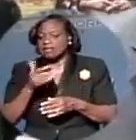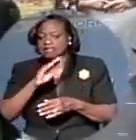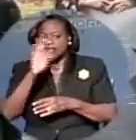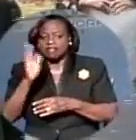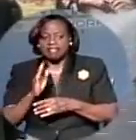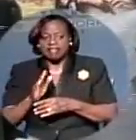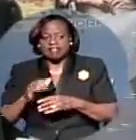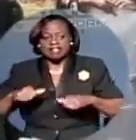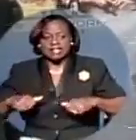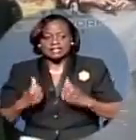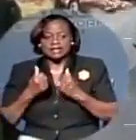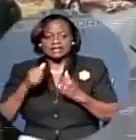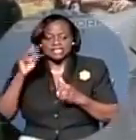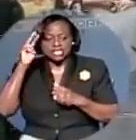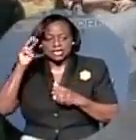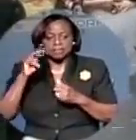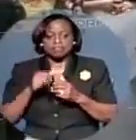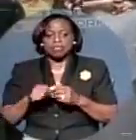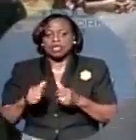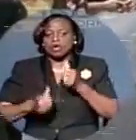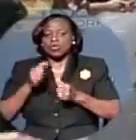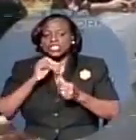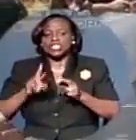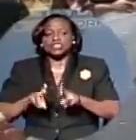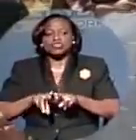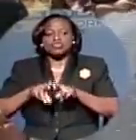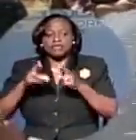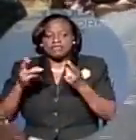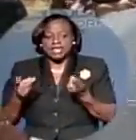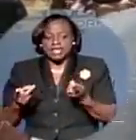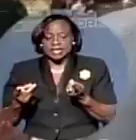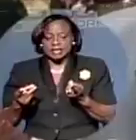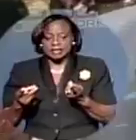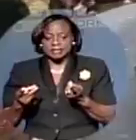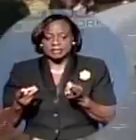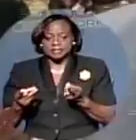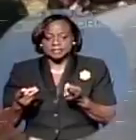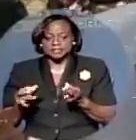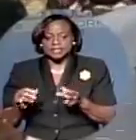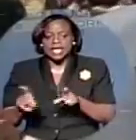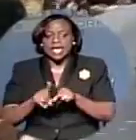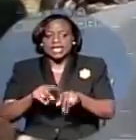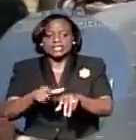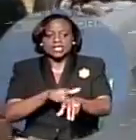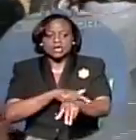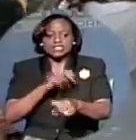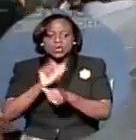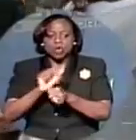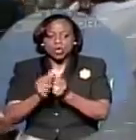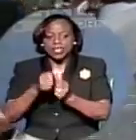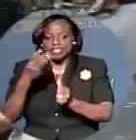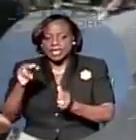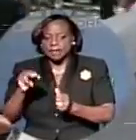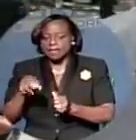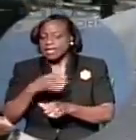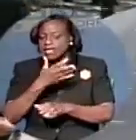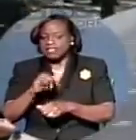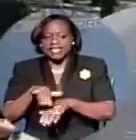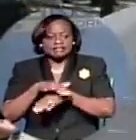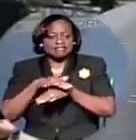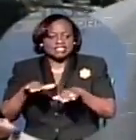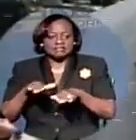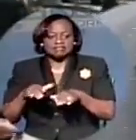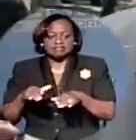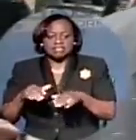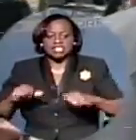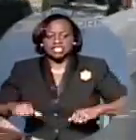is revealing. That as long as they worked, as long as he worked with them, they didn't challenge him. But as soon as he's decided,